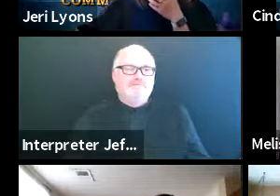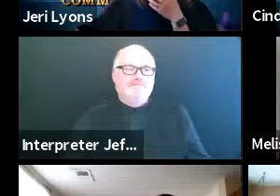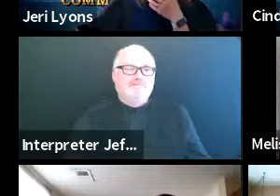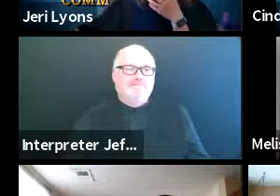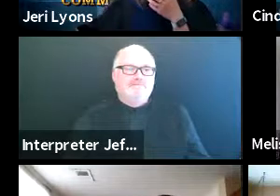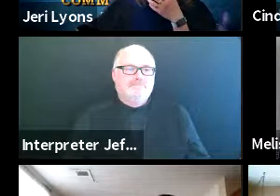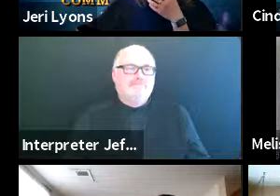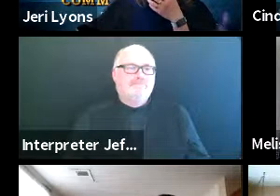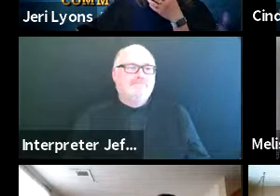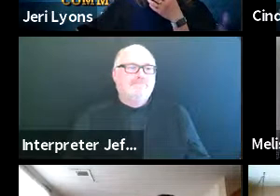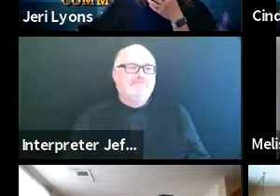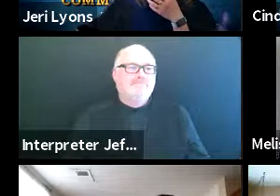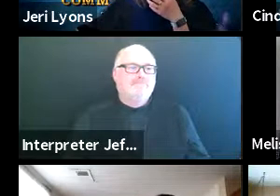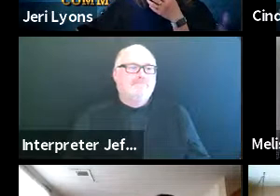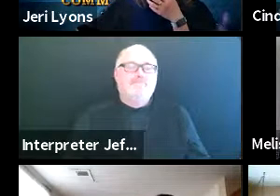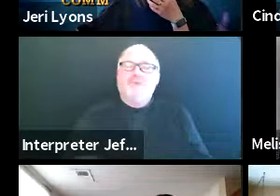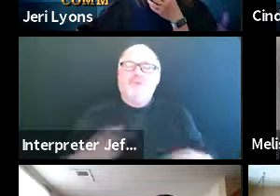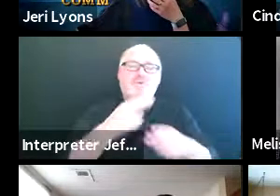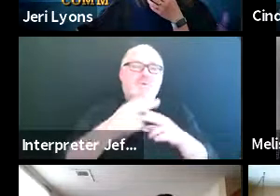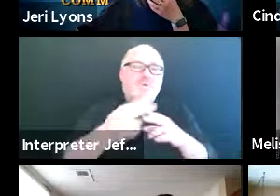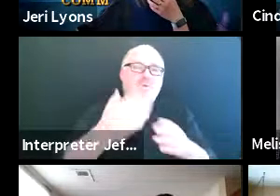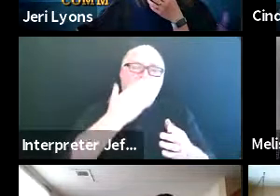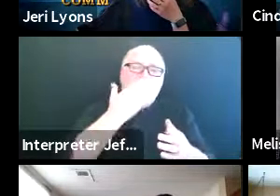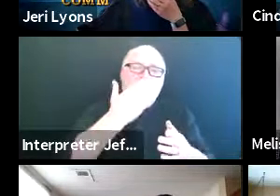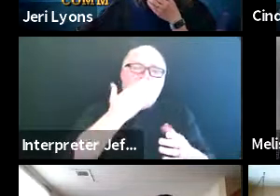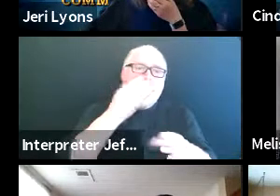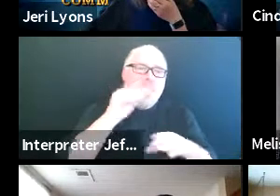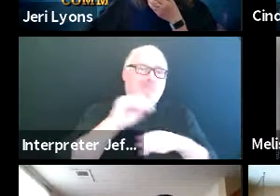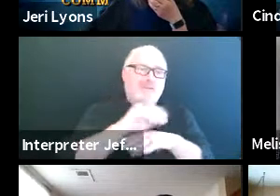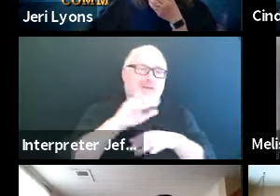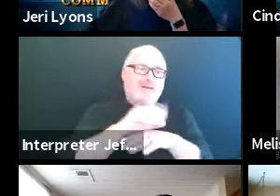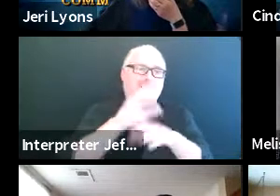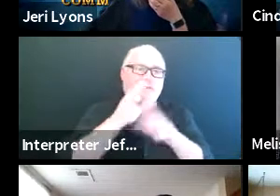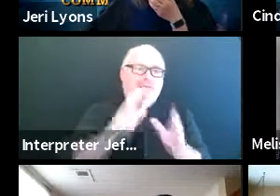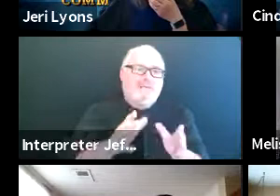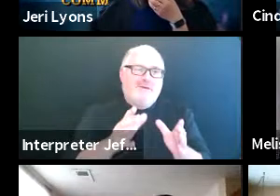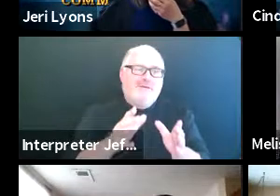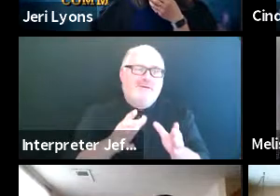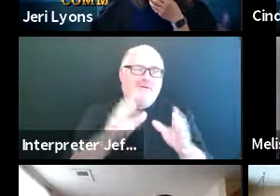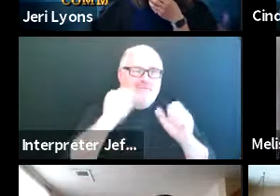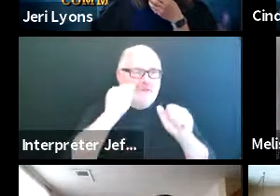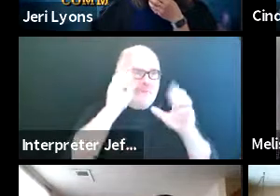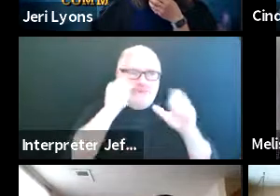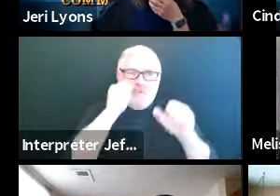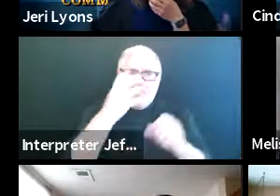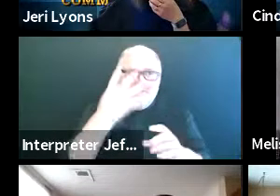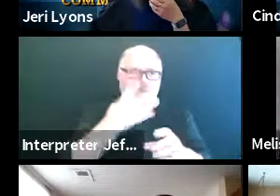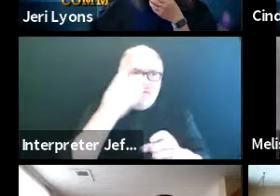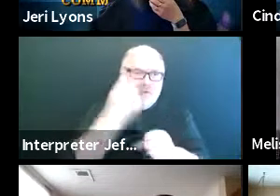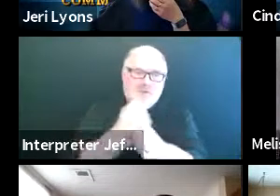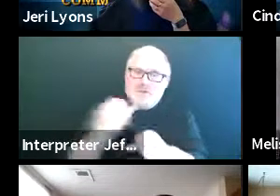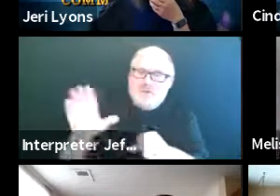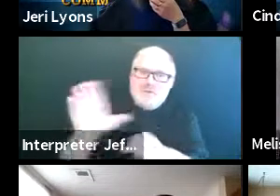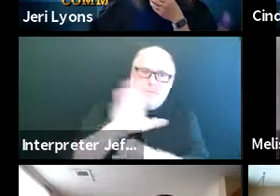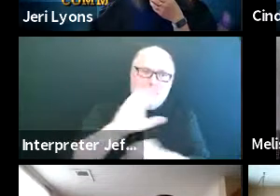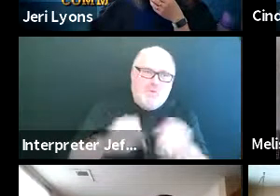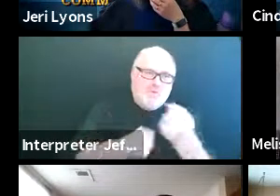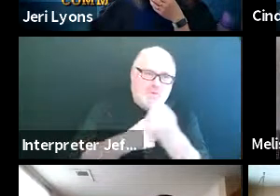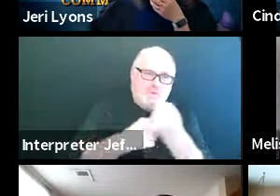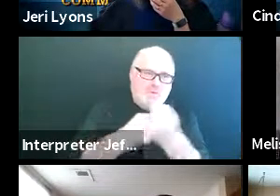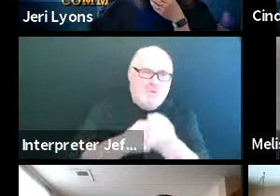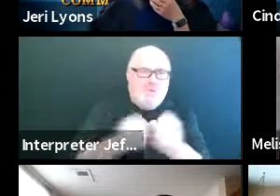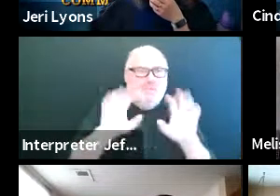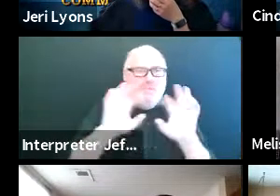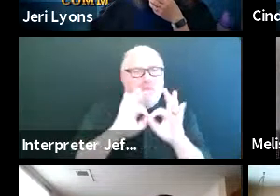Yep, and I'd just quickly like to thank my advisor for just an amazing 4 years and all her support, my wonderful family, my